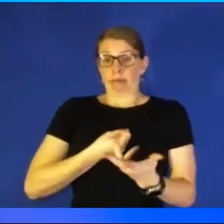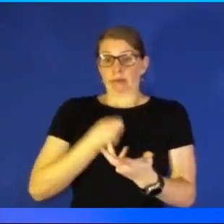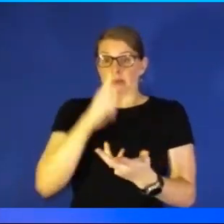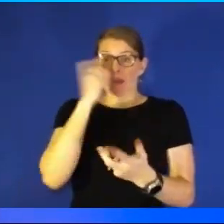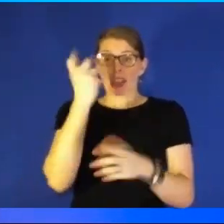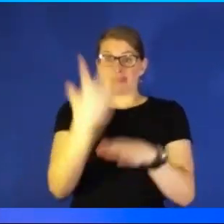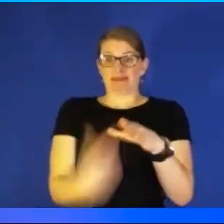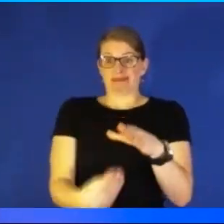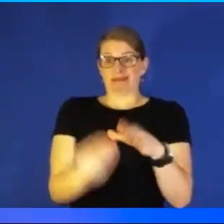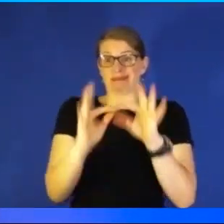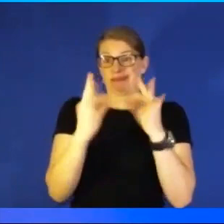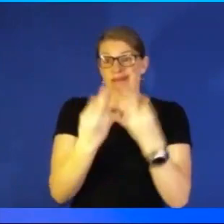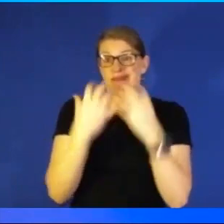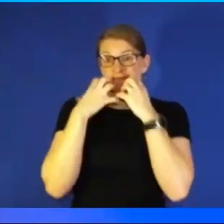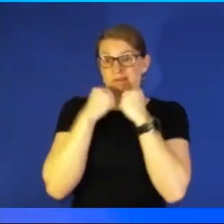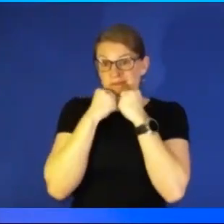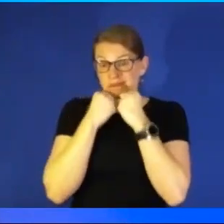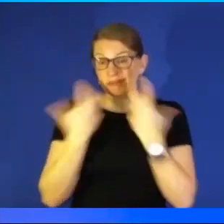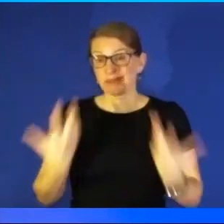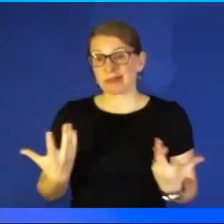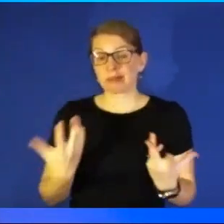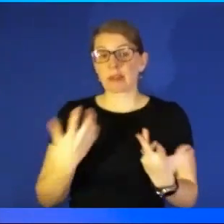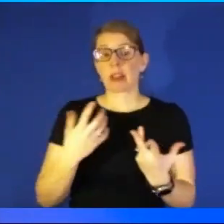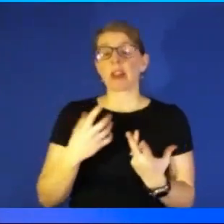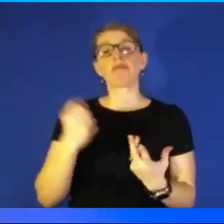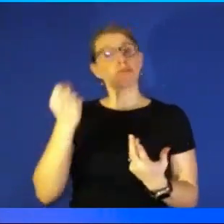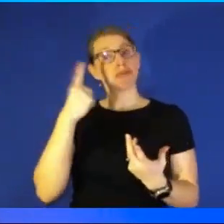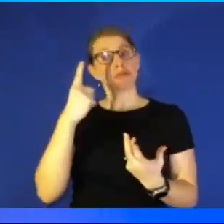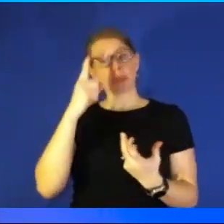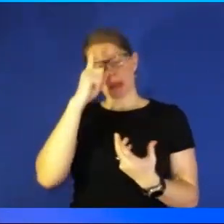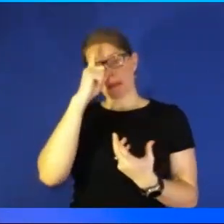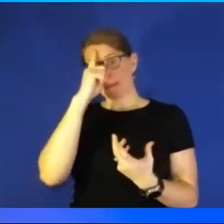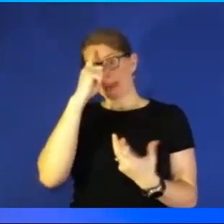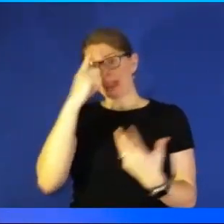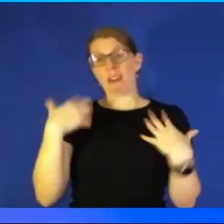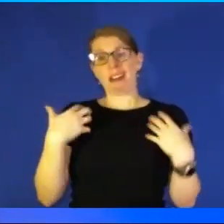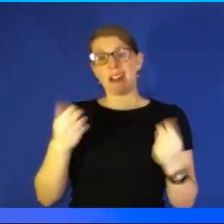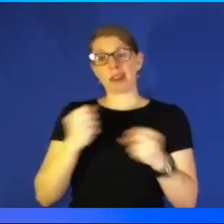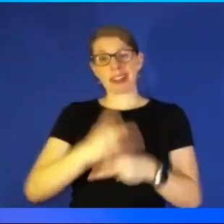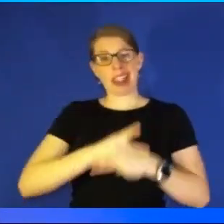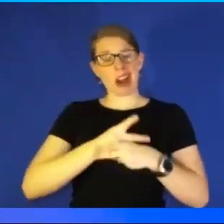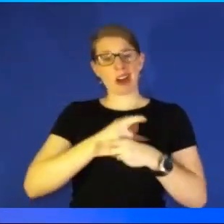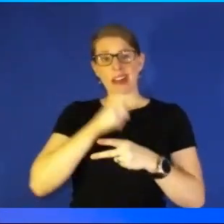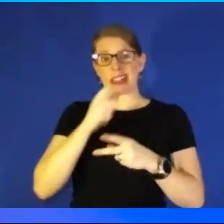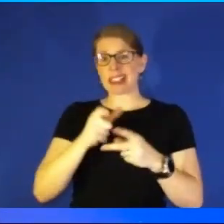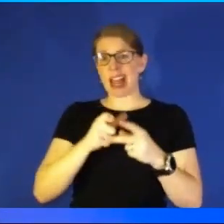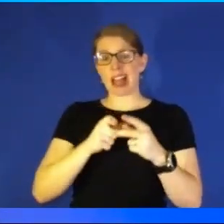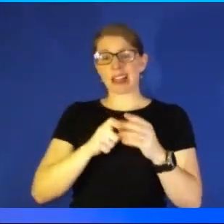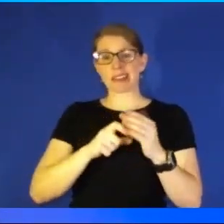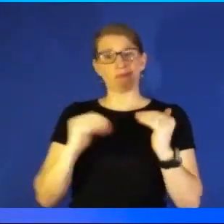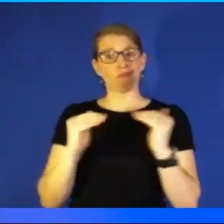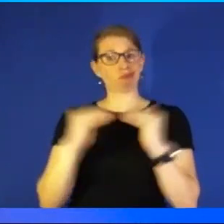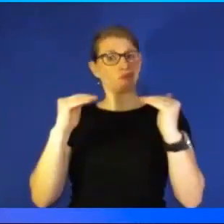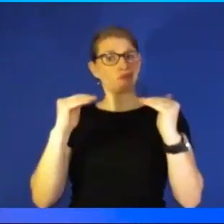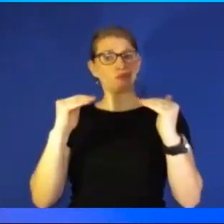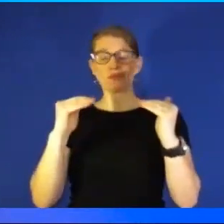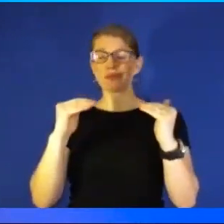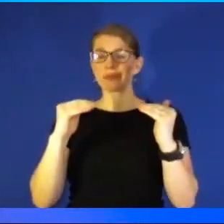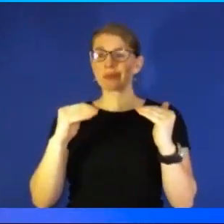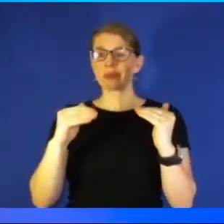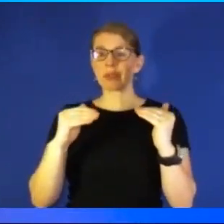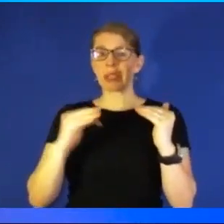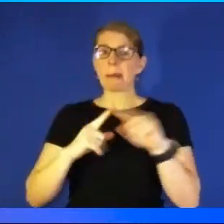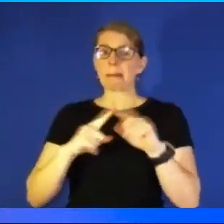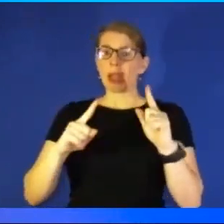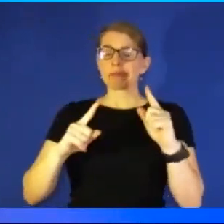not where we need to be with our mental health care throughout the country and the world, but we're definitely in a different place than we were obviously